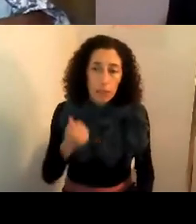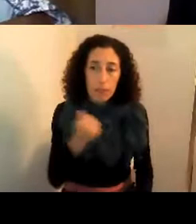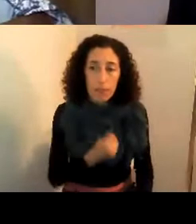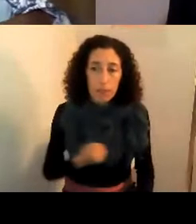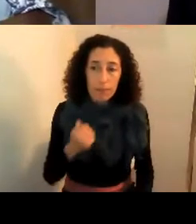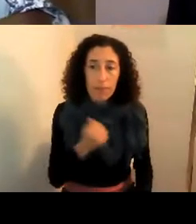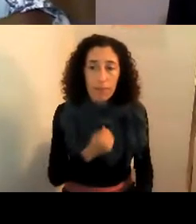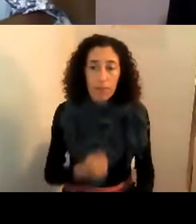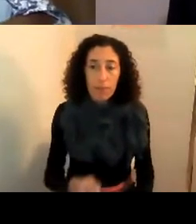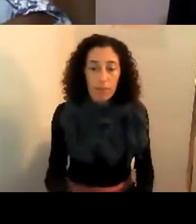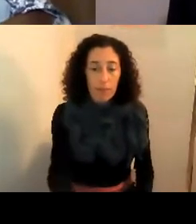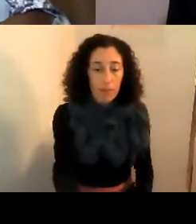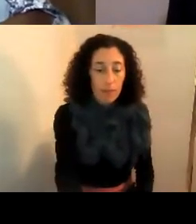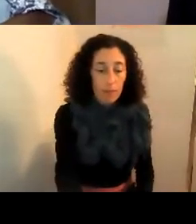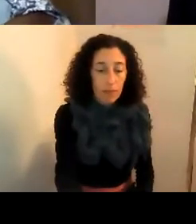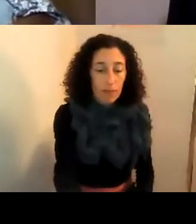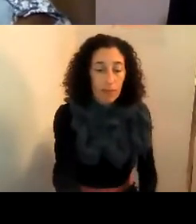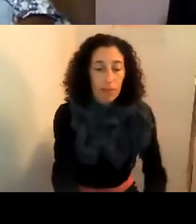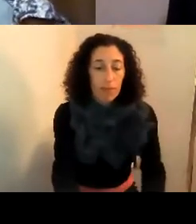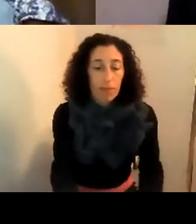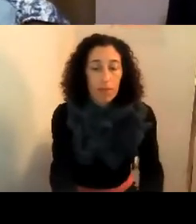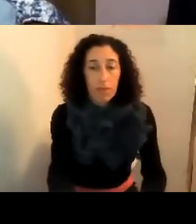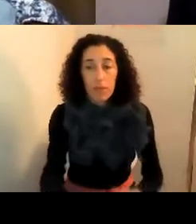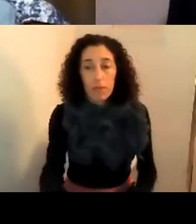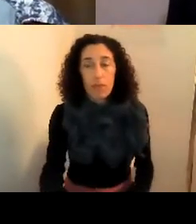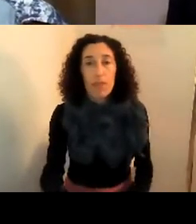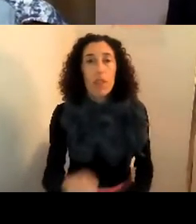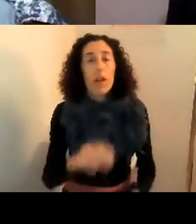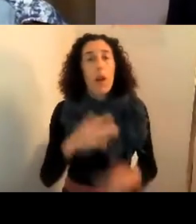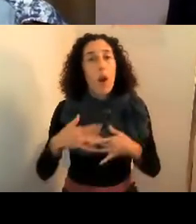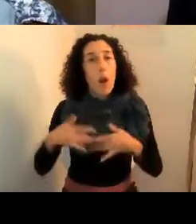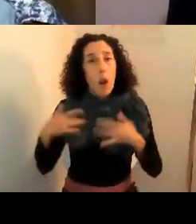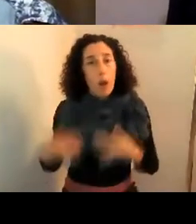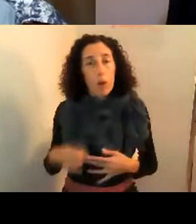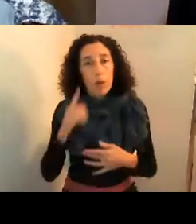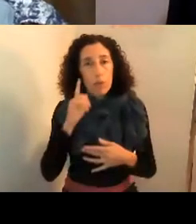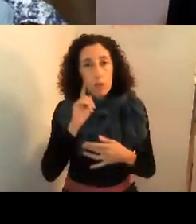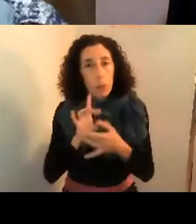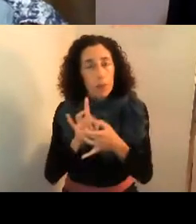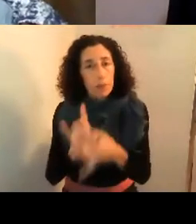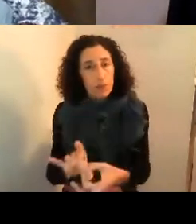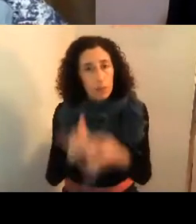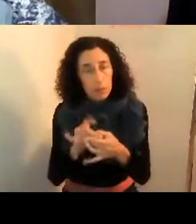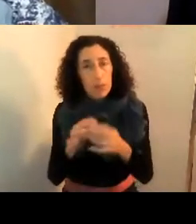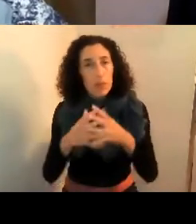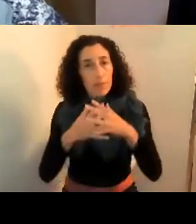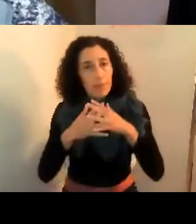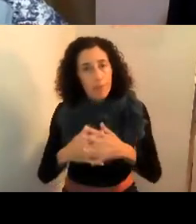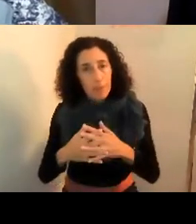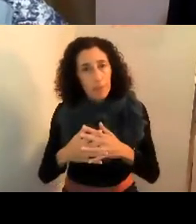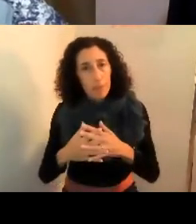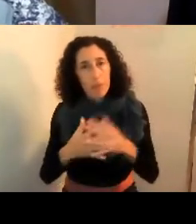that's the heart of the intersectionality and the nuance. I think that a lot of justice